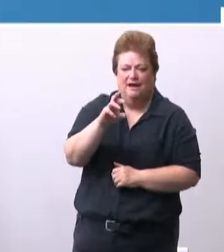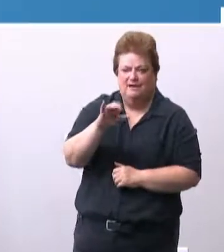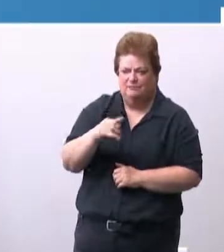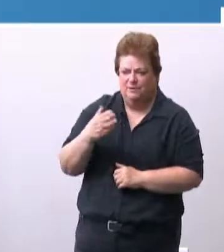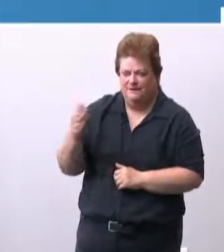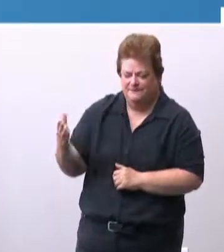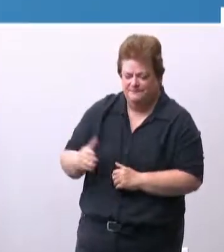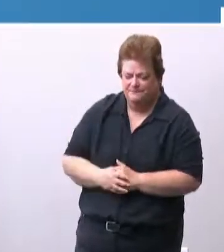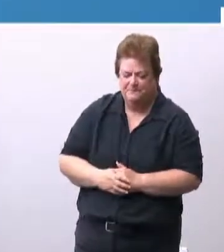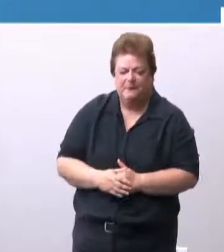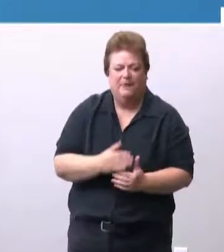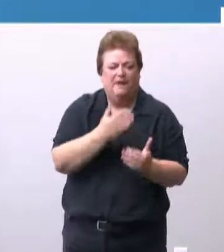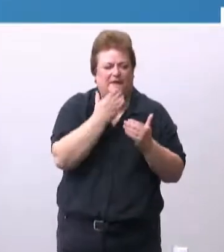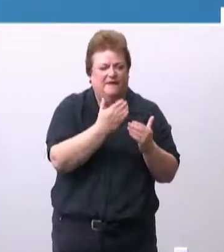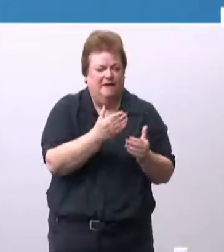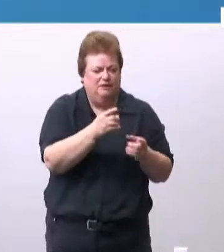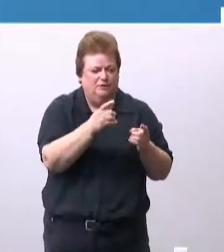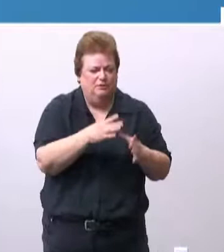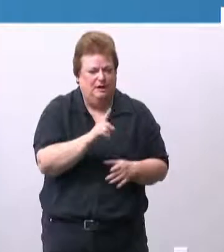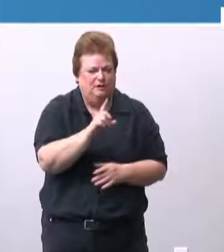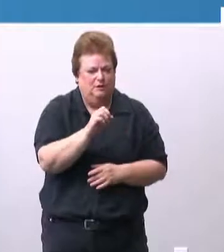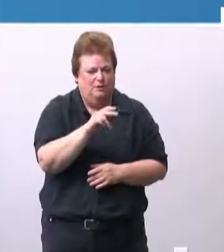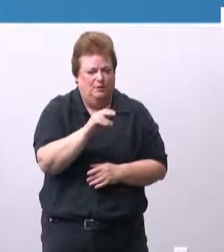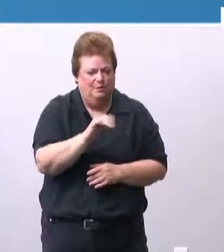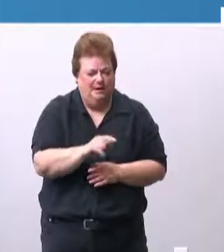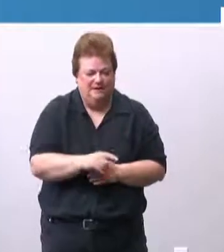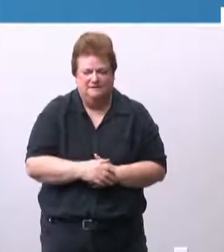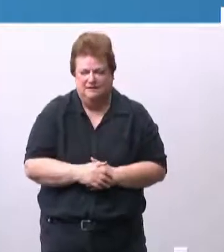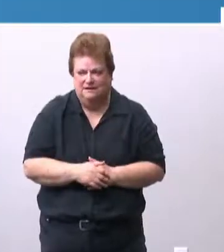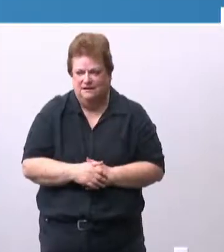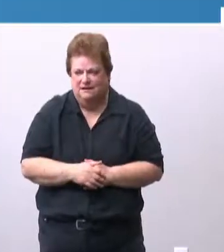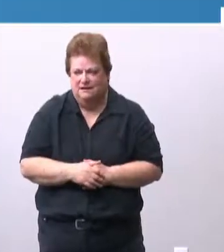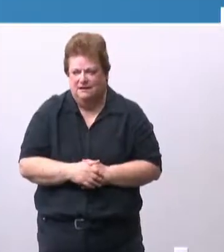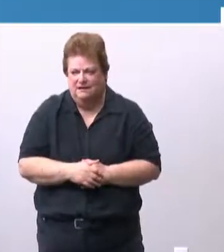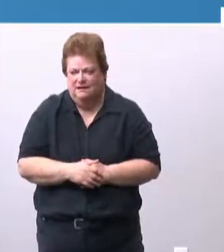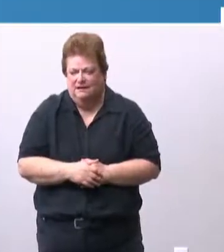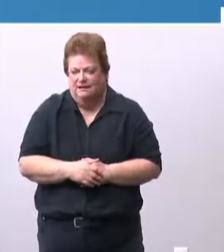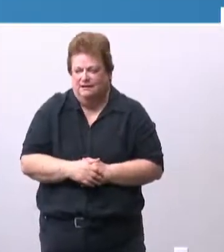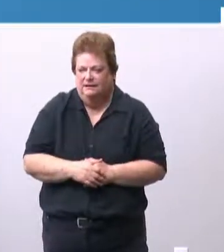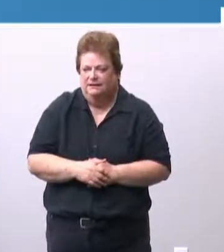Thank you, Director Lopez, and thanks for having me again today.